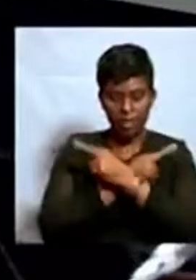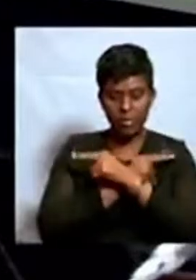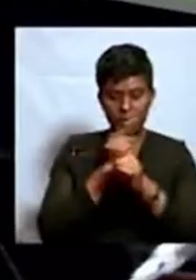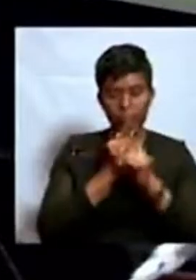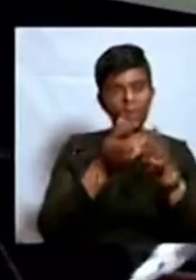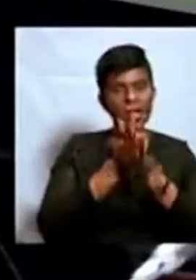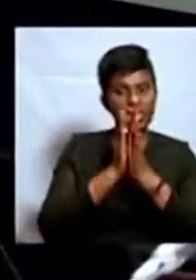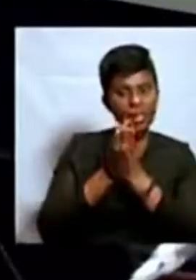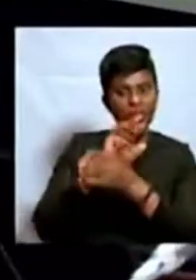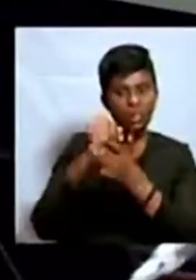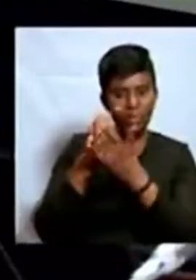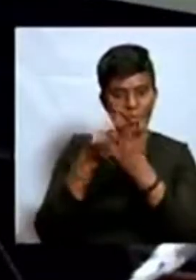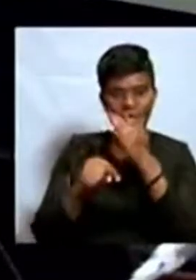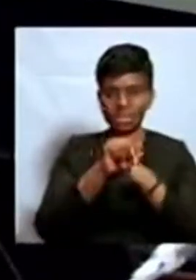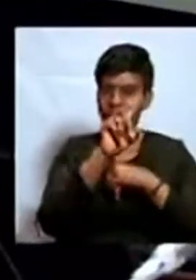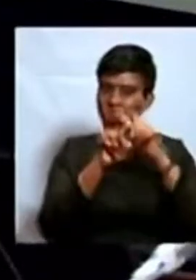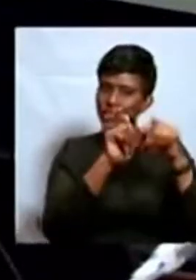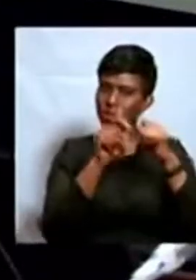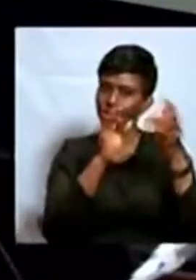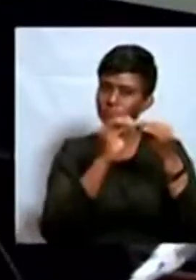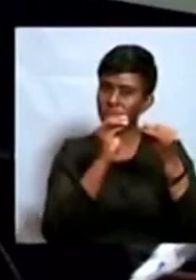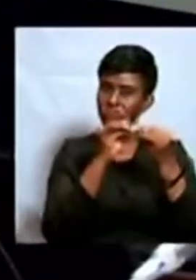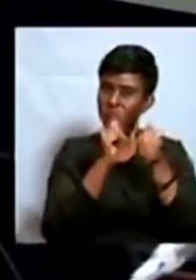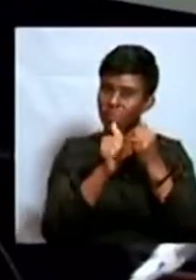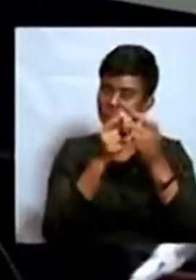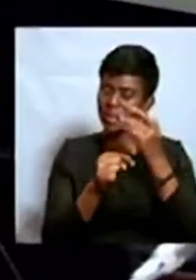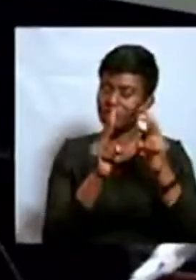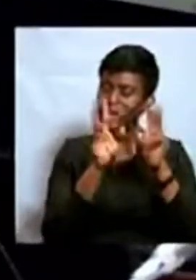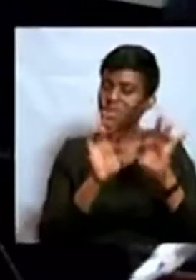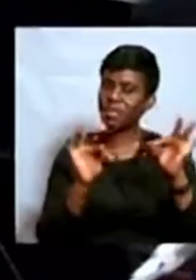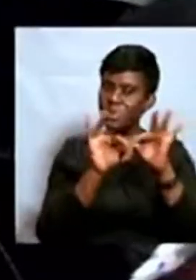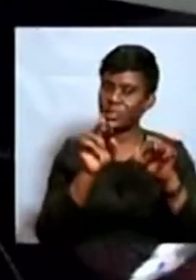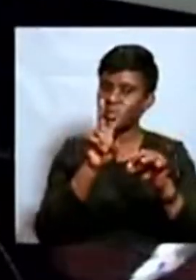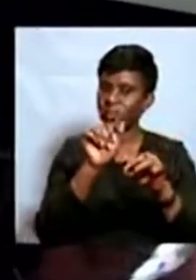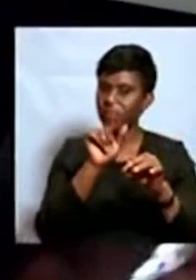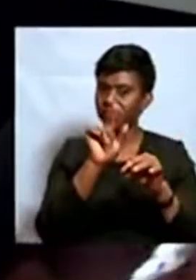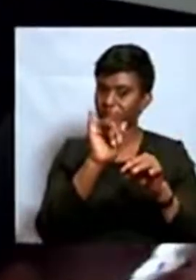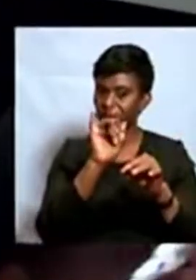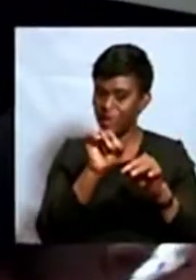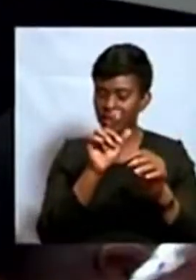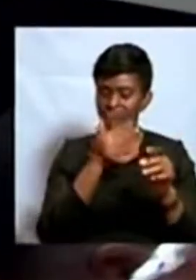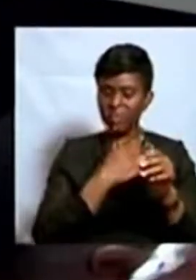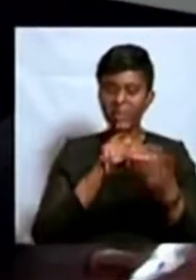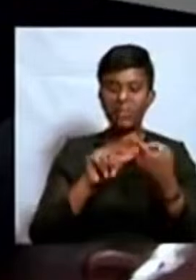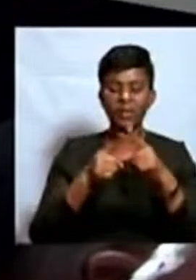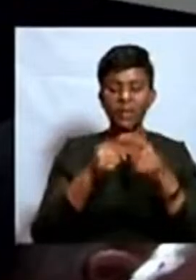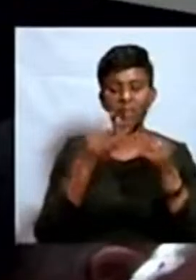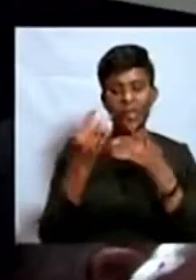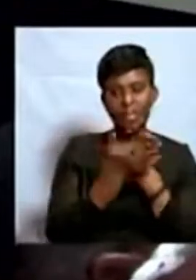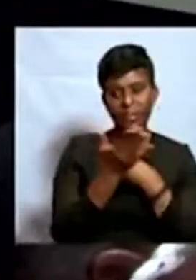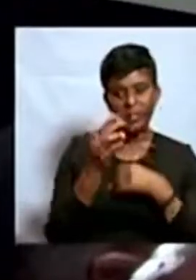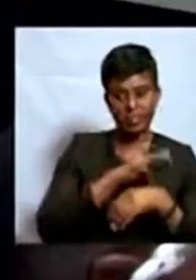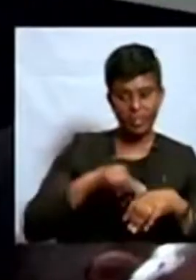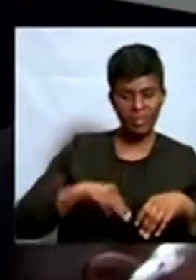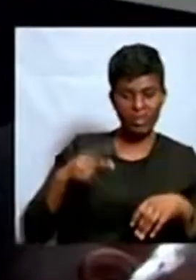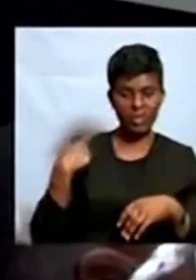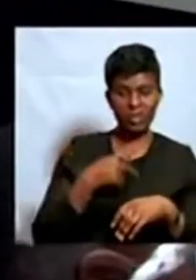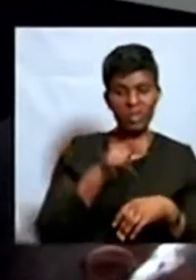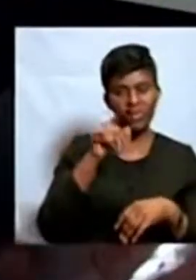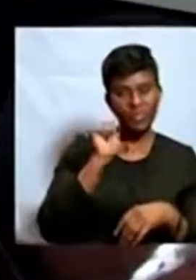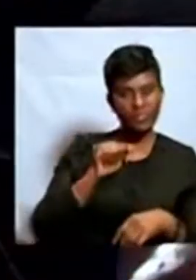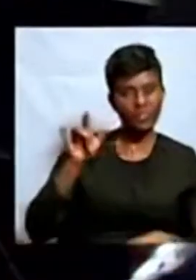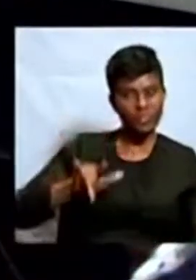you these questions, which are very valid from my colleagues. Most members of parliament are well traveled, as you can